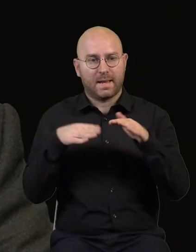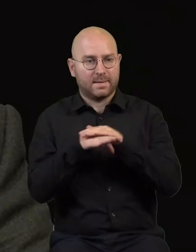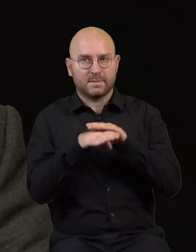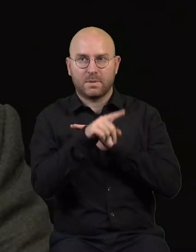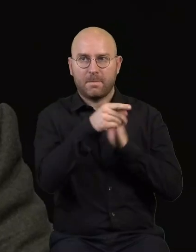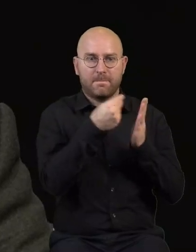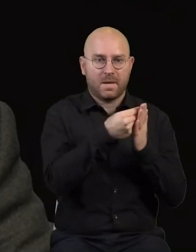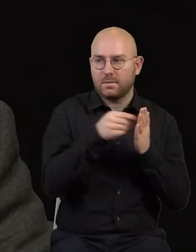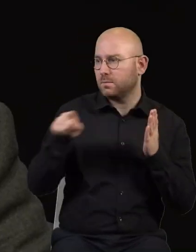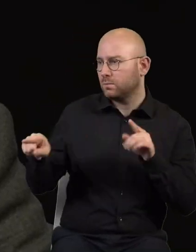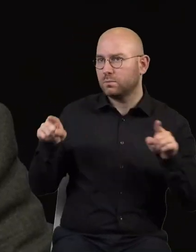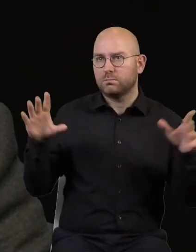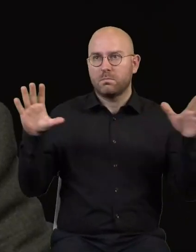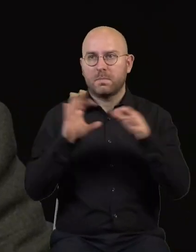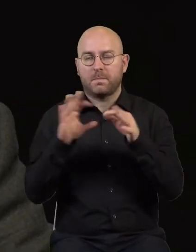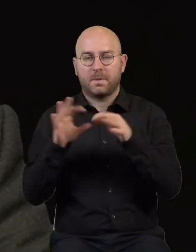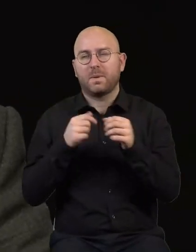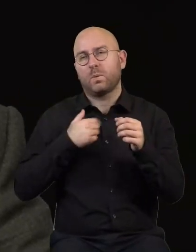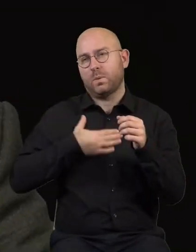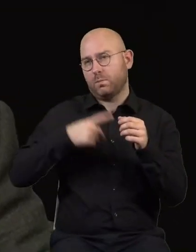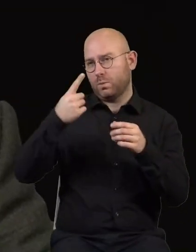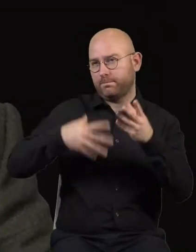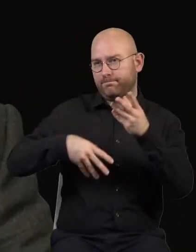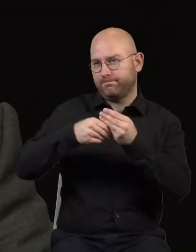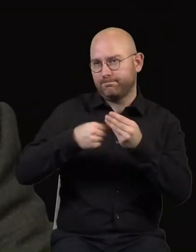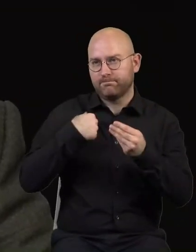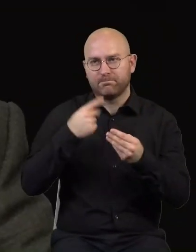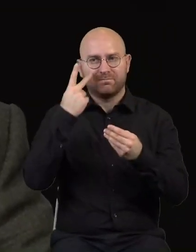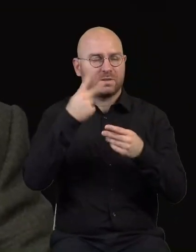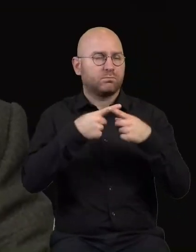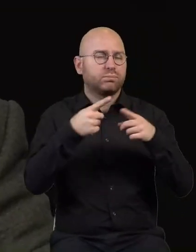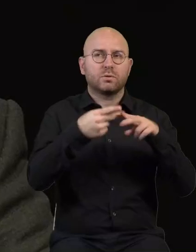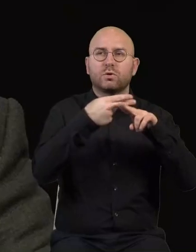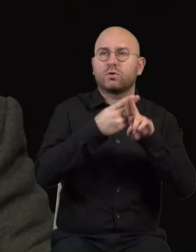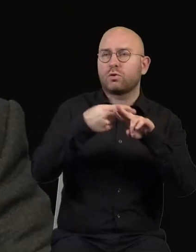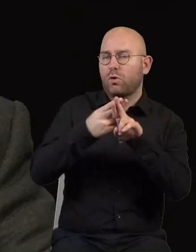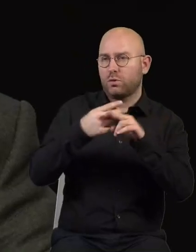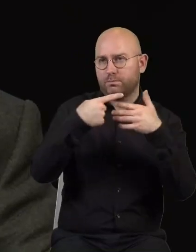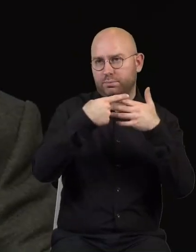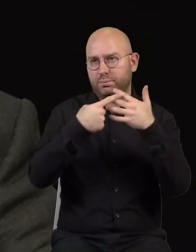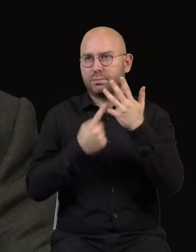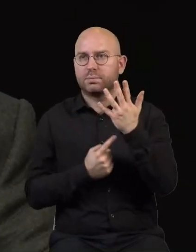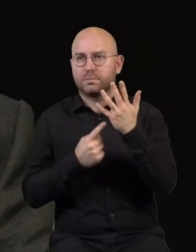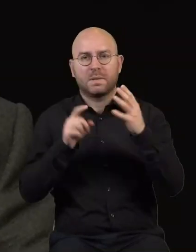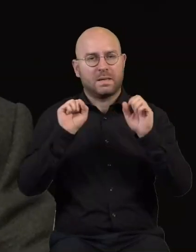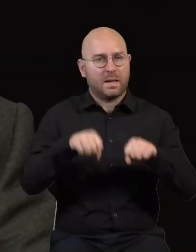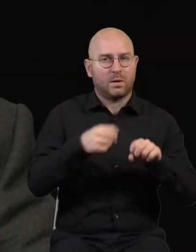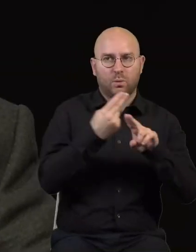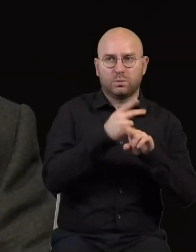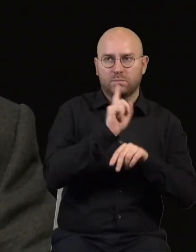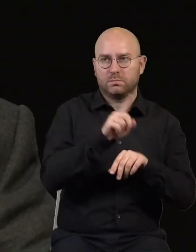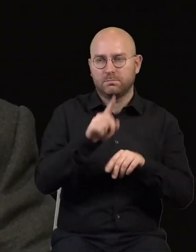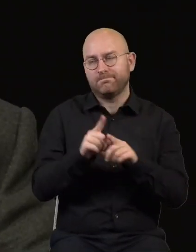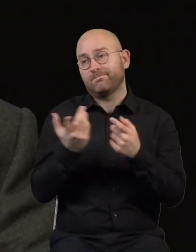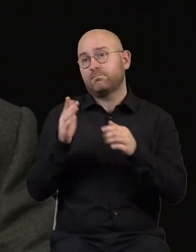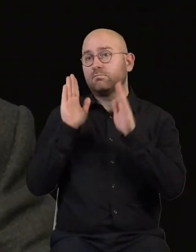different facilities. We've seen that, not just, I'm not talking only for security, but just generally between this, and they